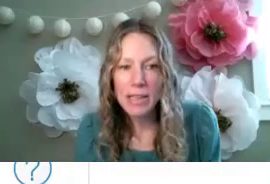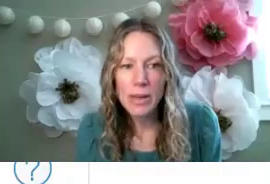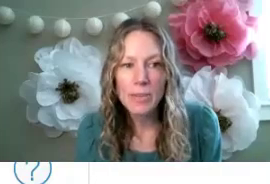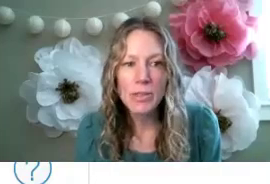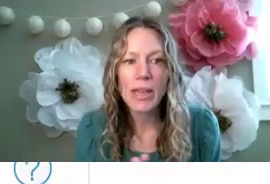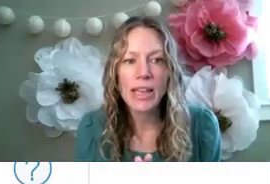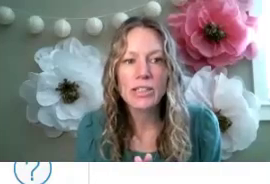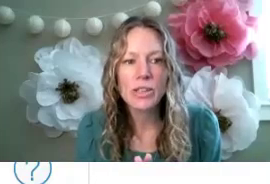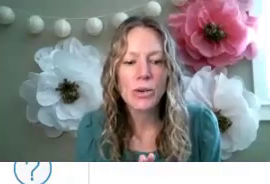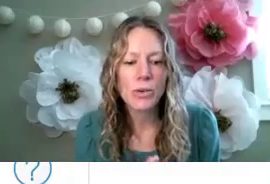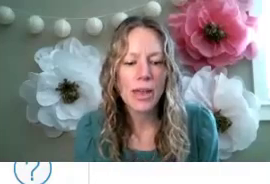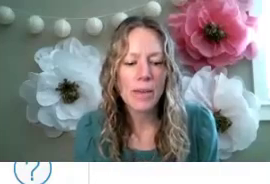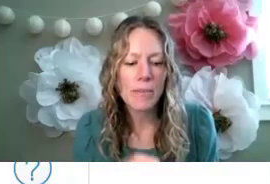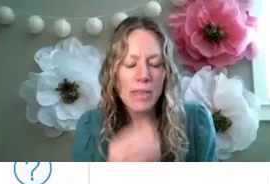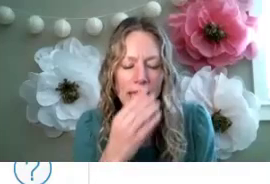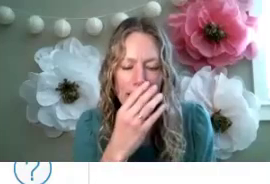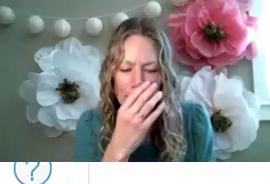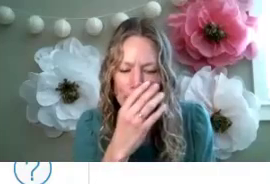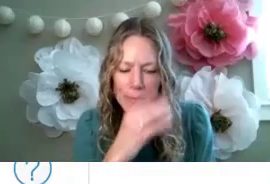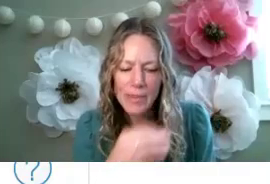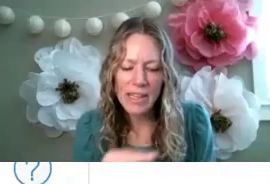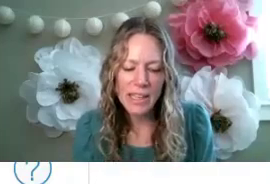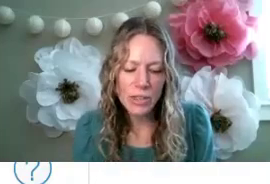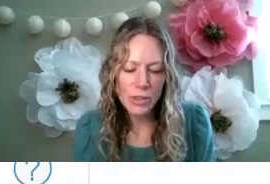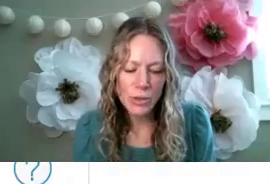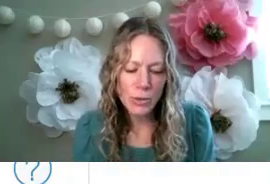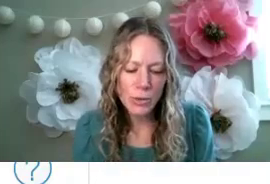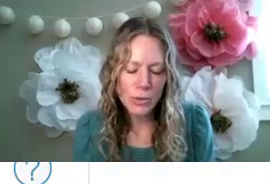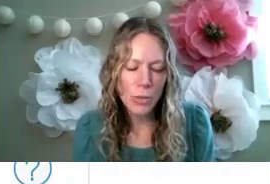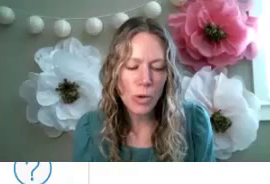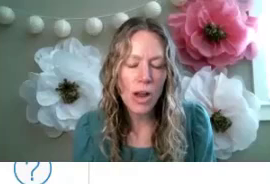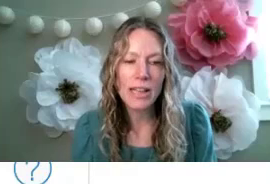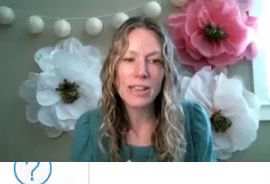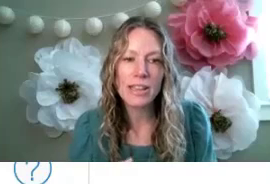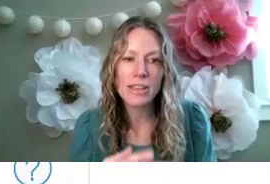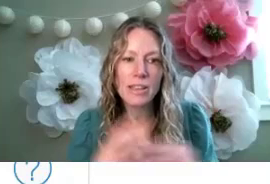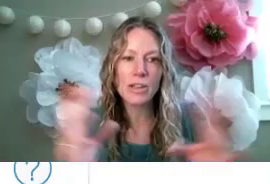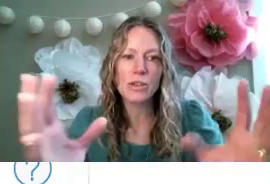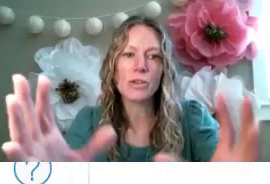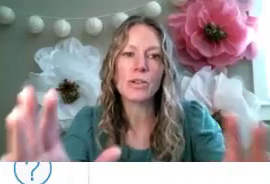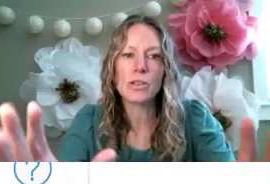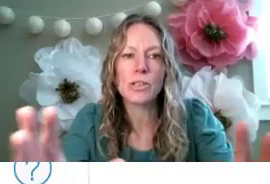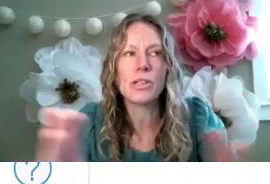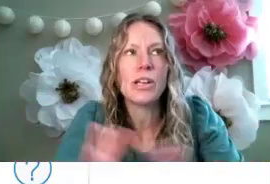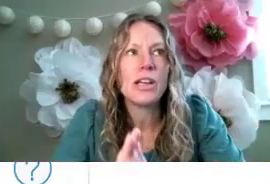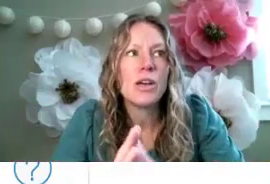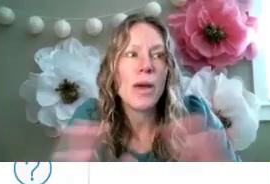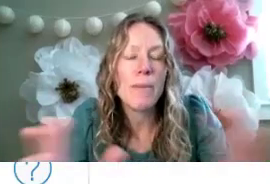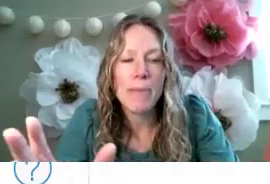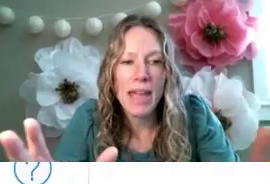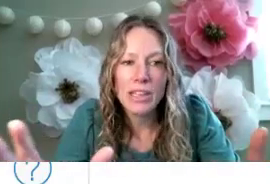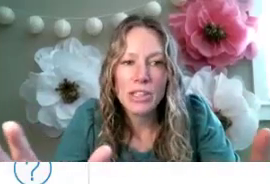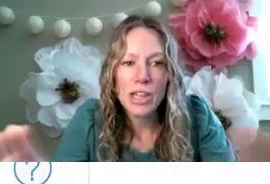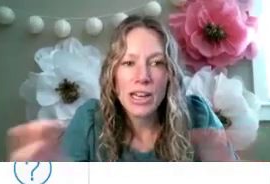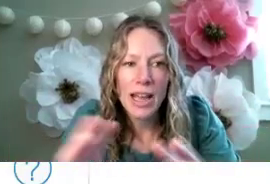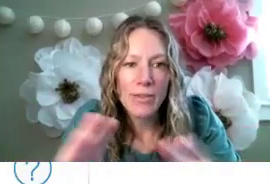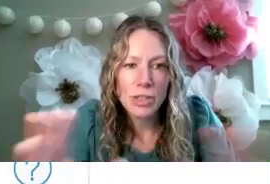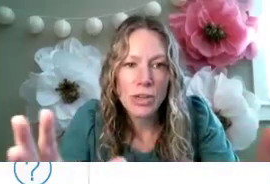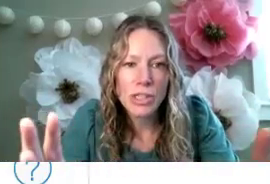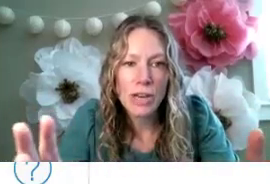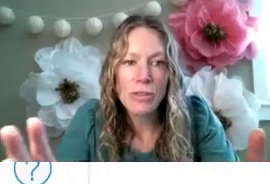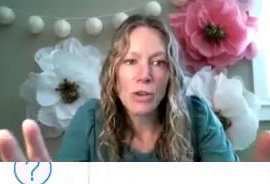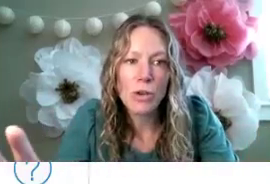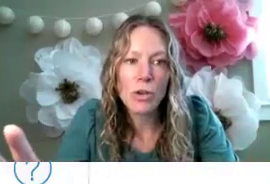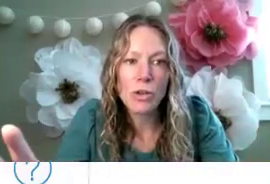to emails, what I'm doing. And so they need to, so we're on the Google web page and I